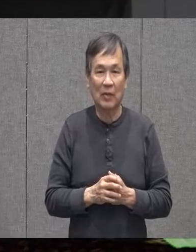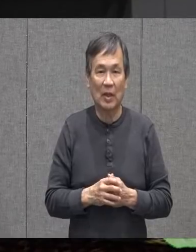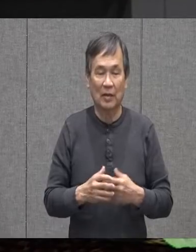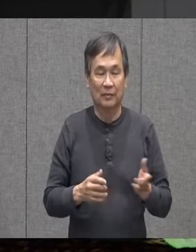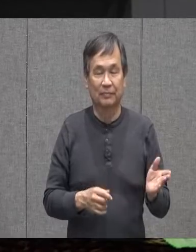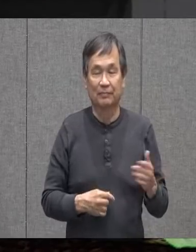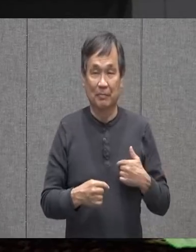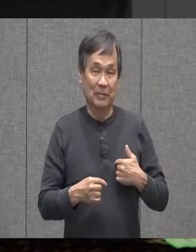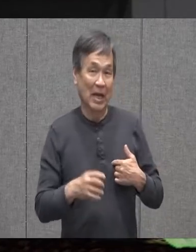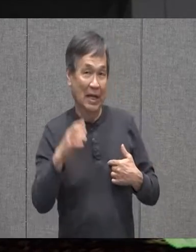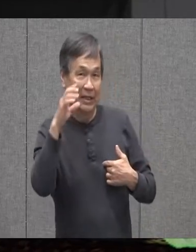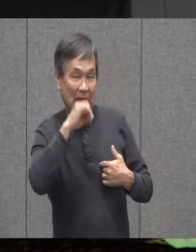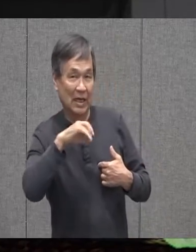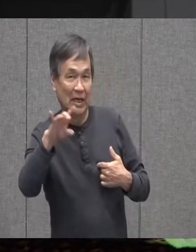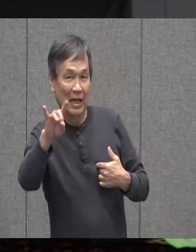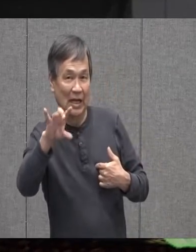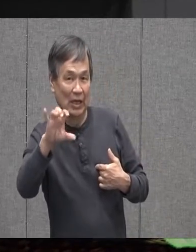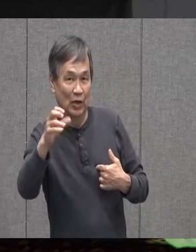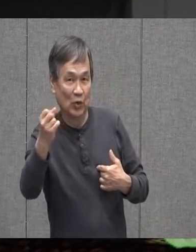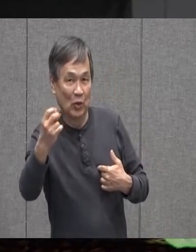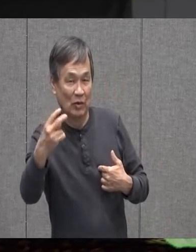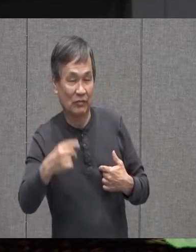812 is the guess they put forth.